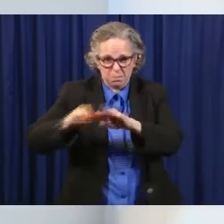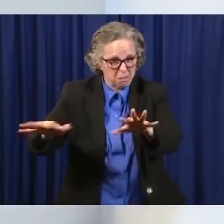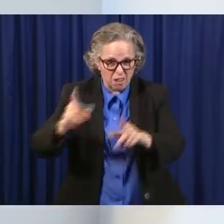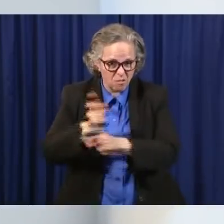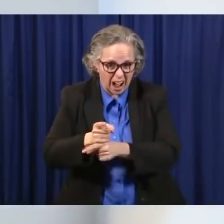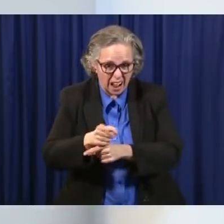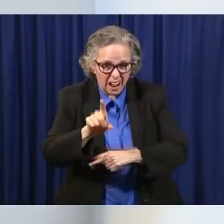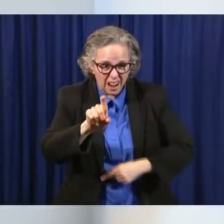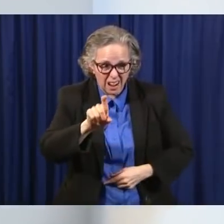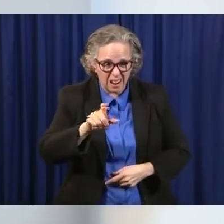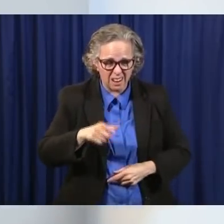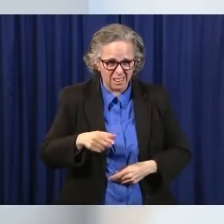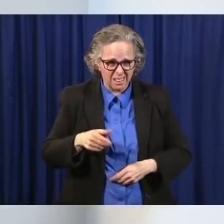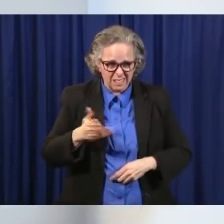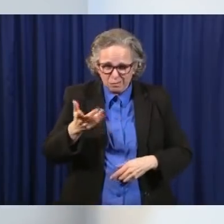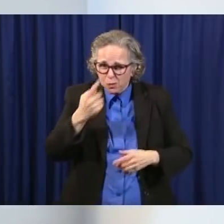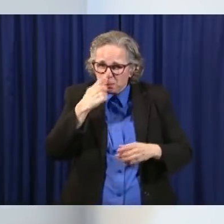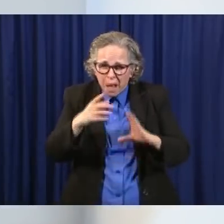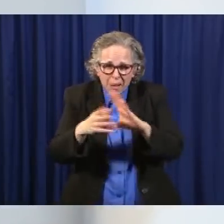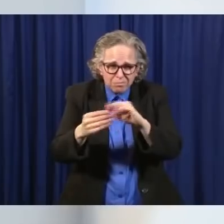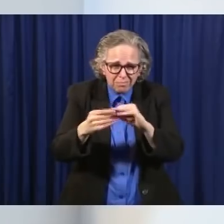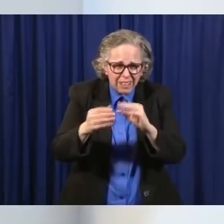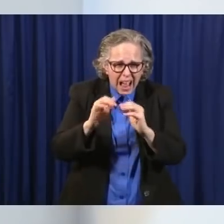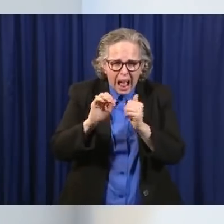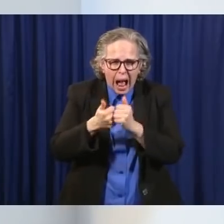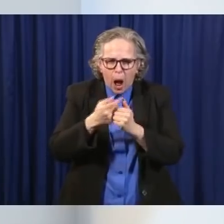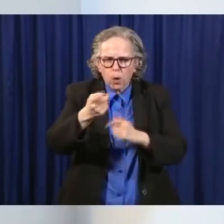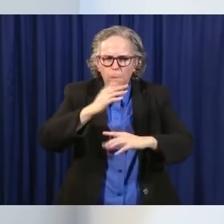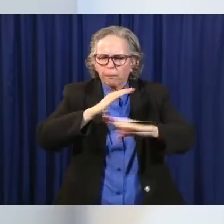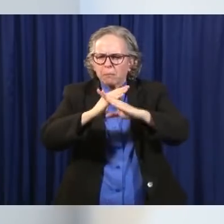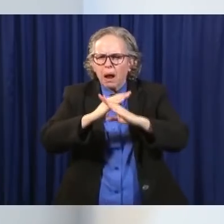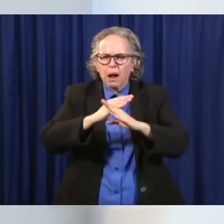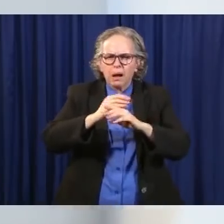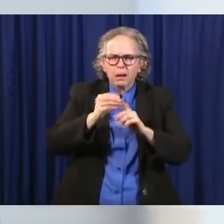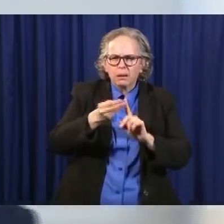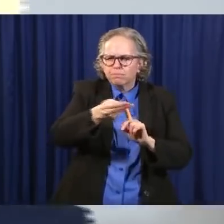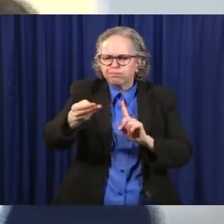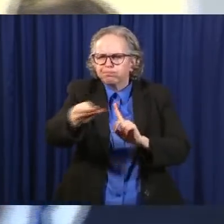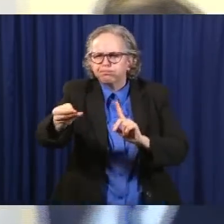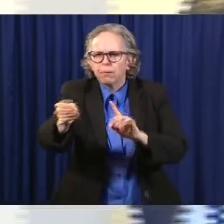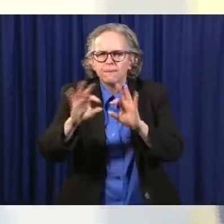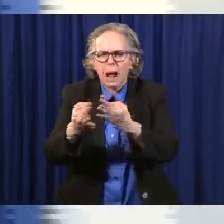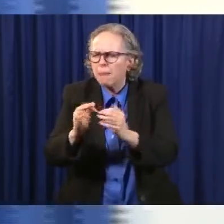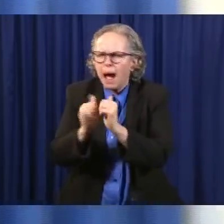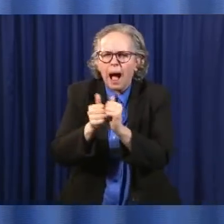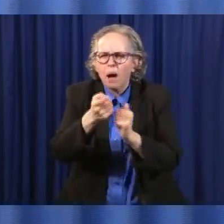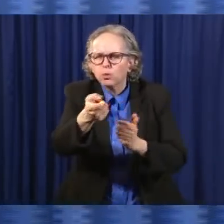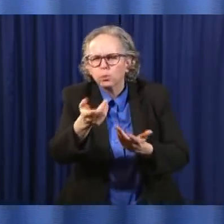there is a little bit more insight on how you were able to prevent the spread in your own situation.